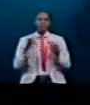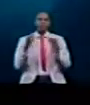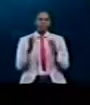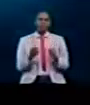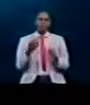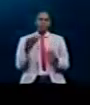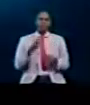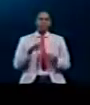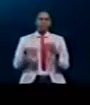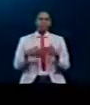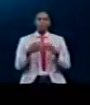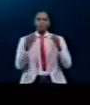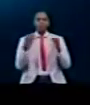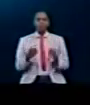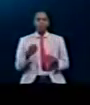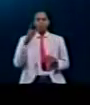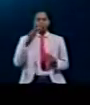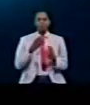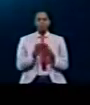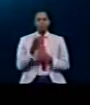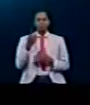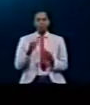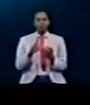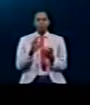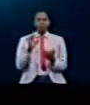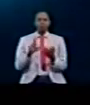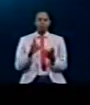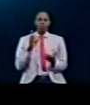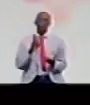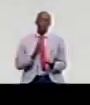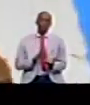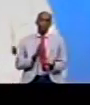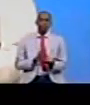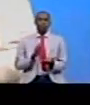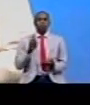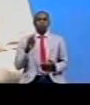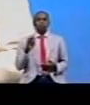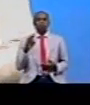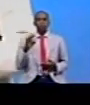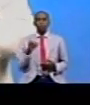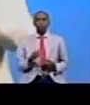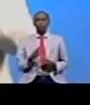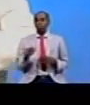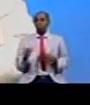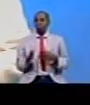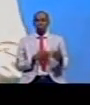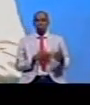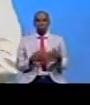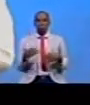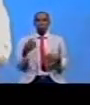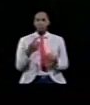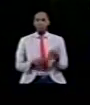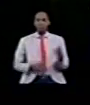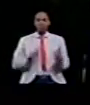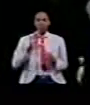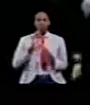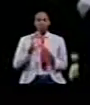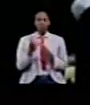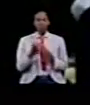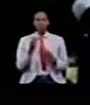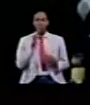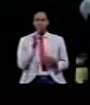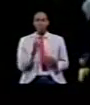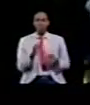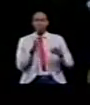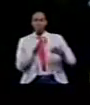is not ready to do anything as such, and is not ready to be hardworking, and is not ready to exert energy, it's not